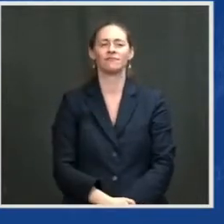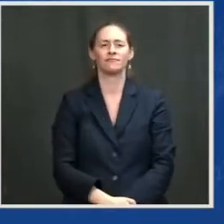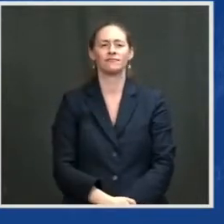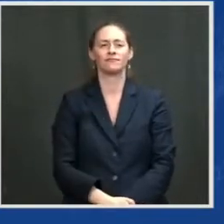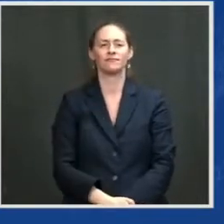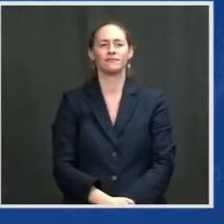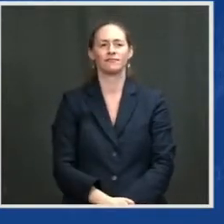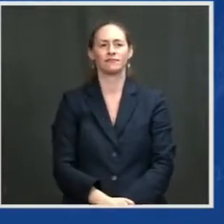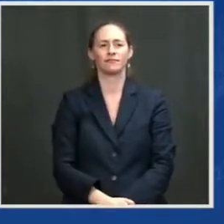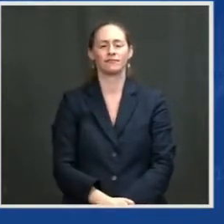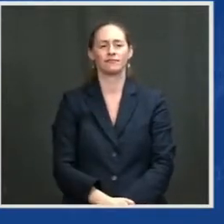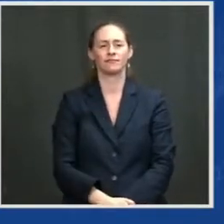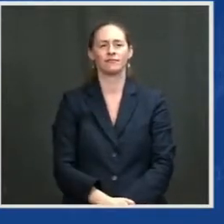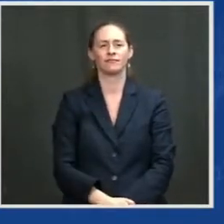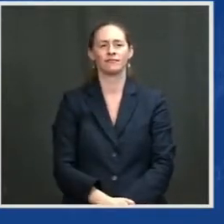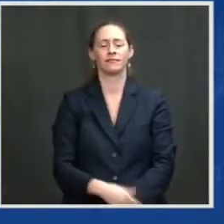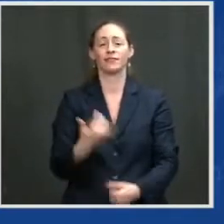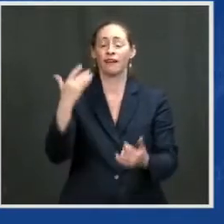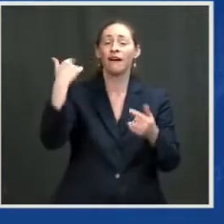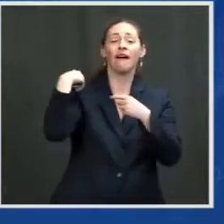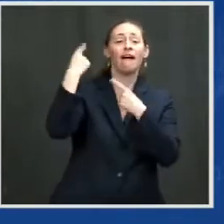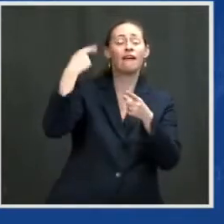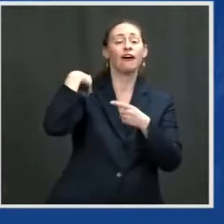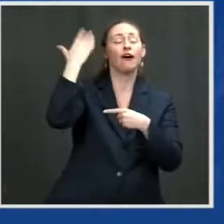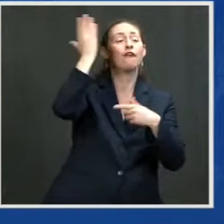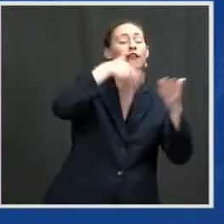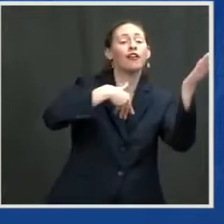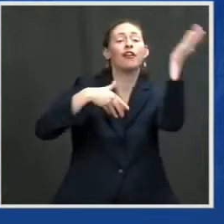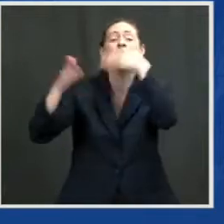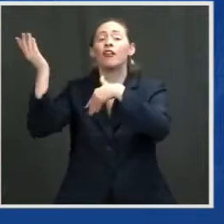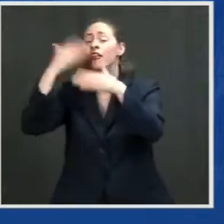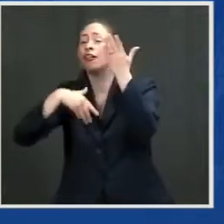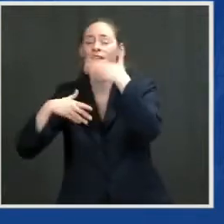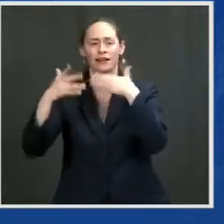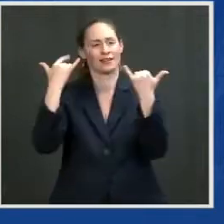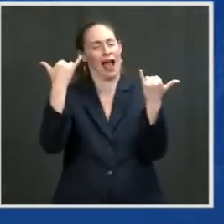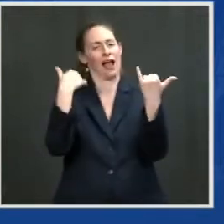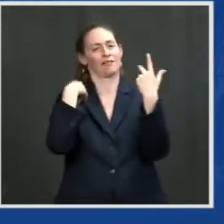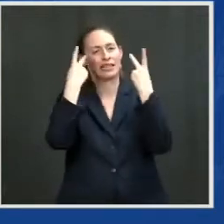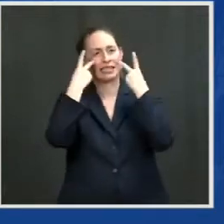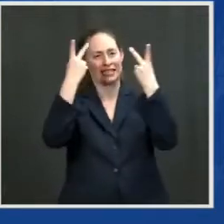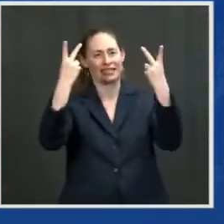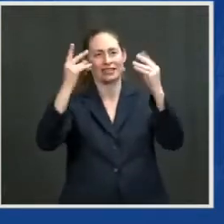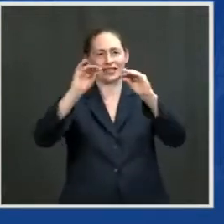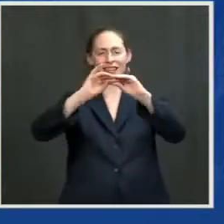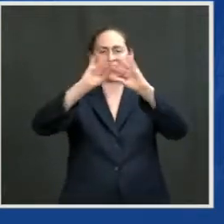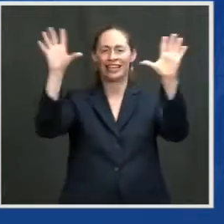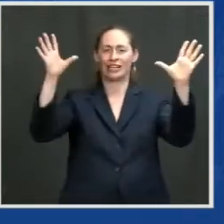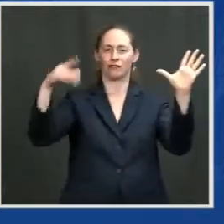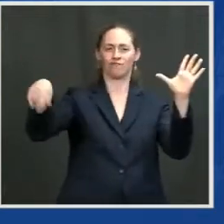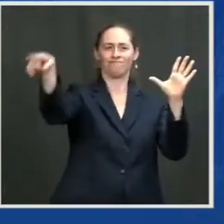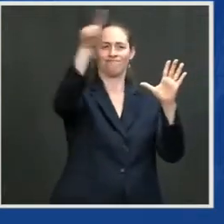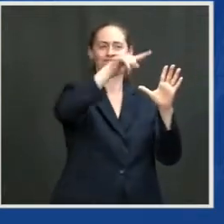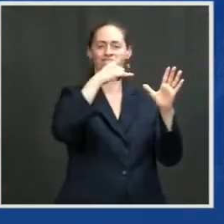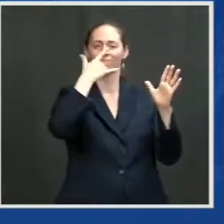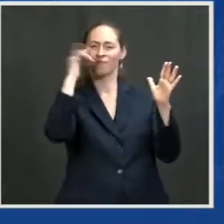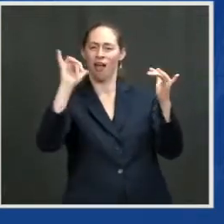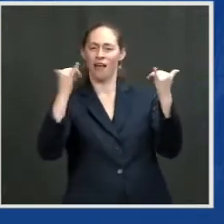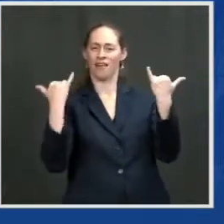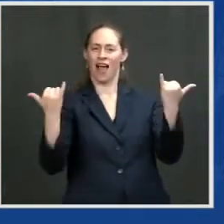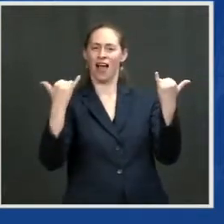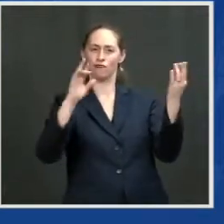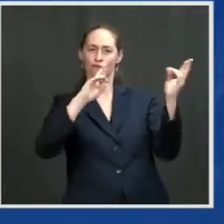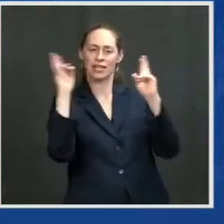people. They know how bad a shape things are in. But it creates, if we move, all the economists, including